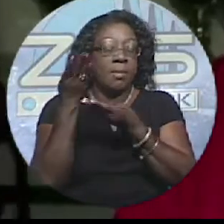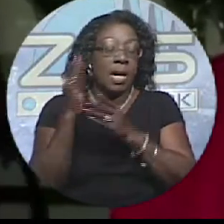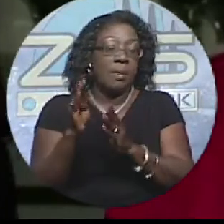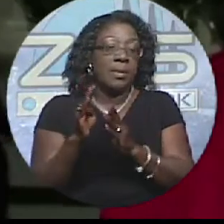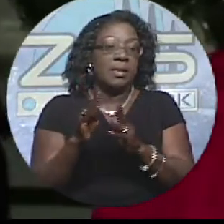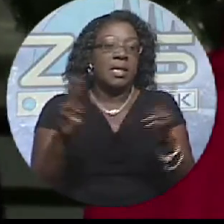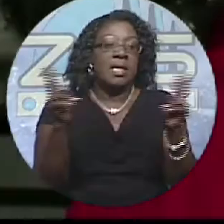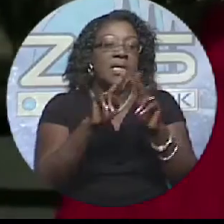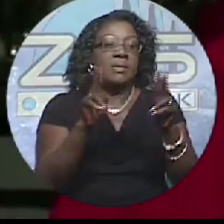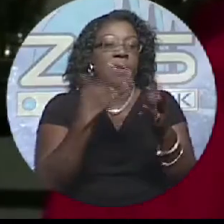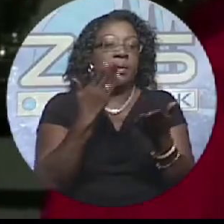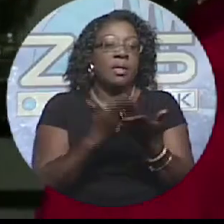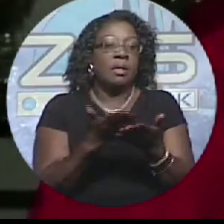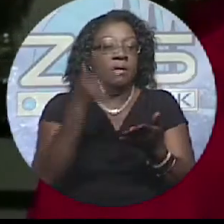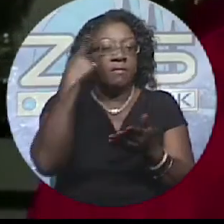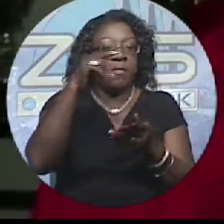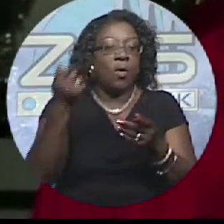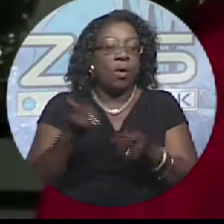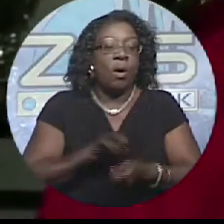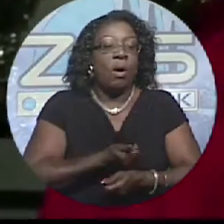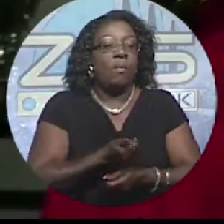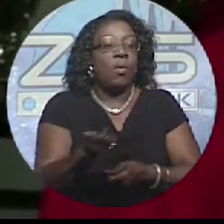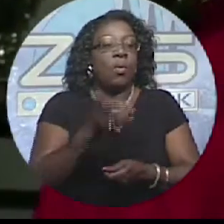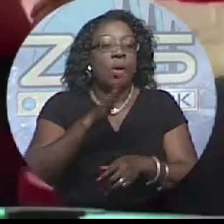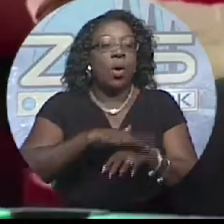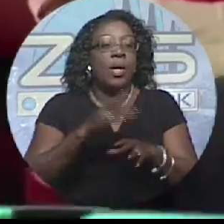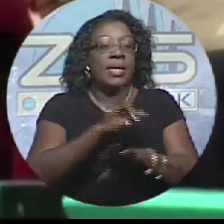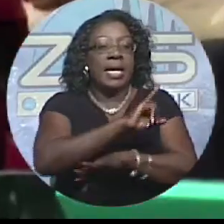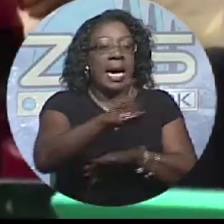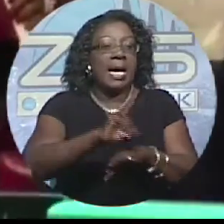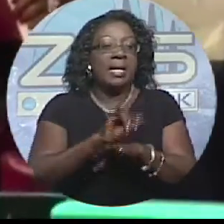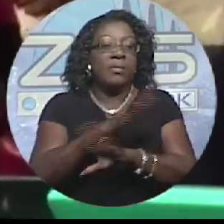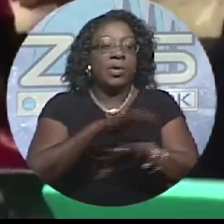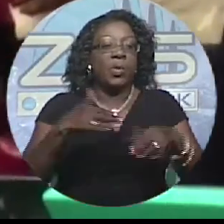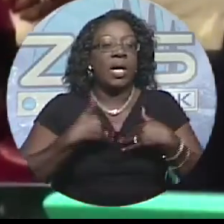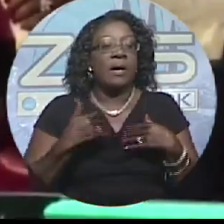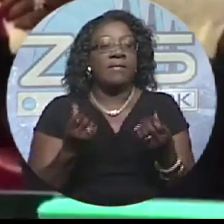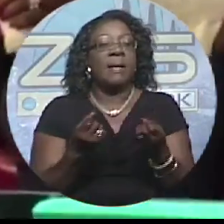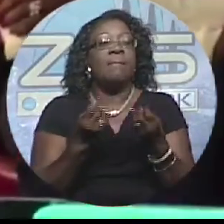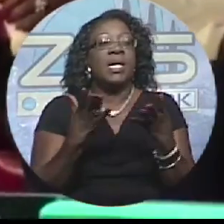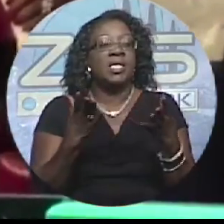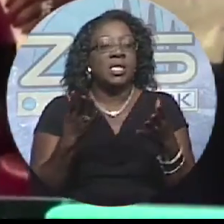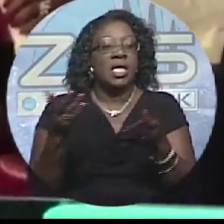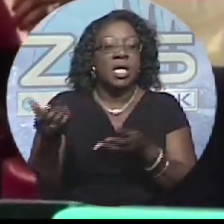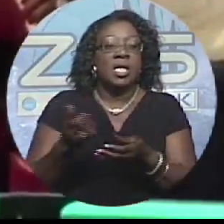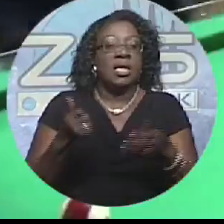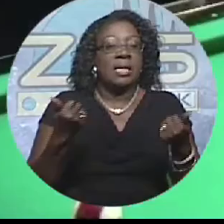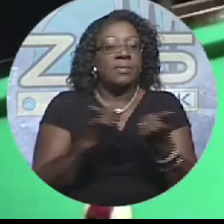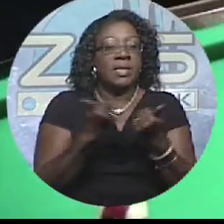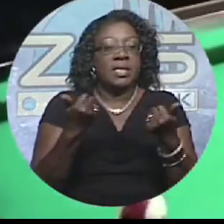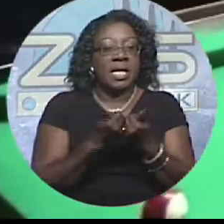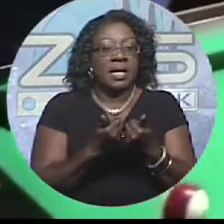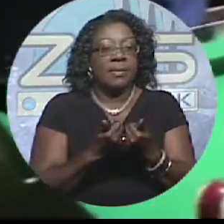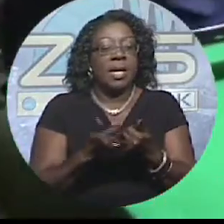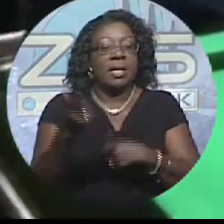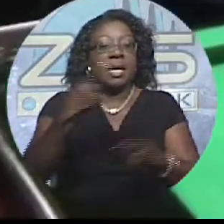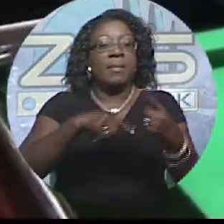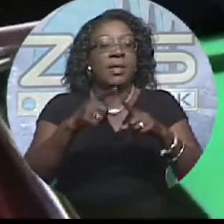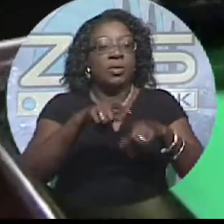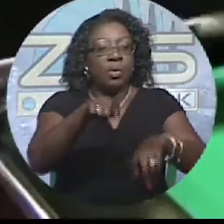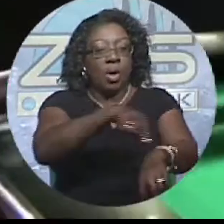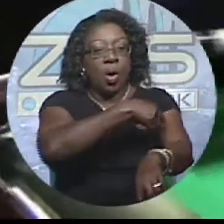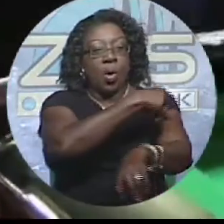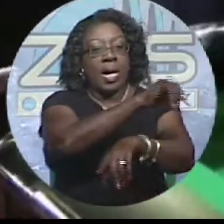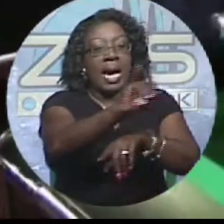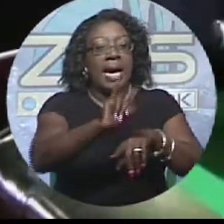pool. On the islands, we don't normally have that many tournaments, mostly in Freeport and Abaco, but this being brought down to Long Island, I think is a very good